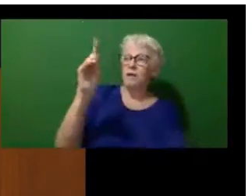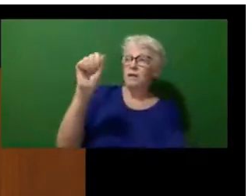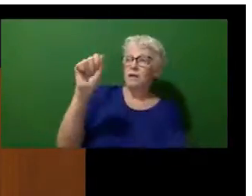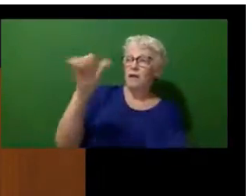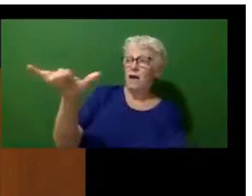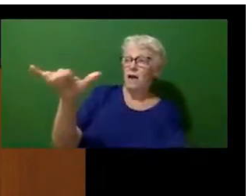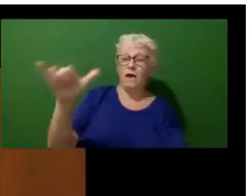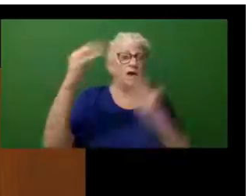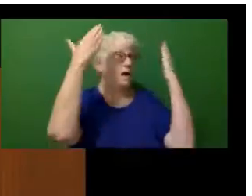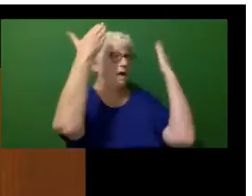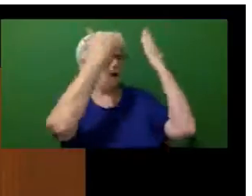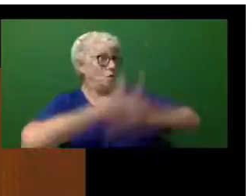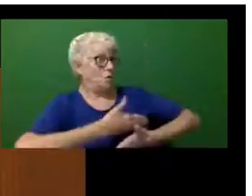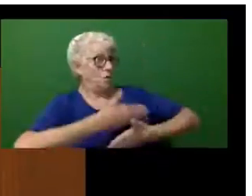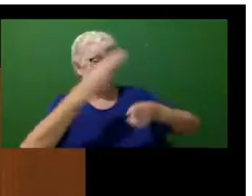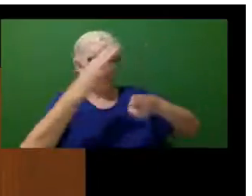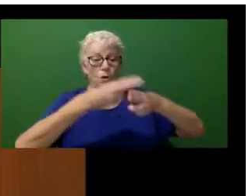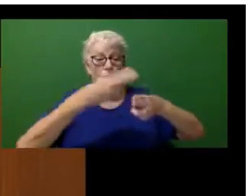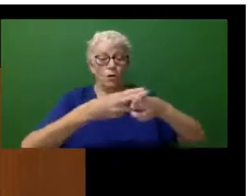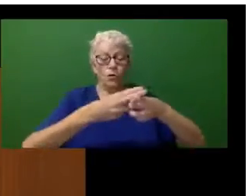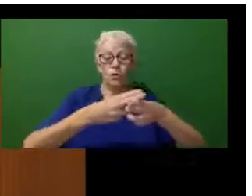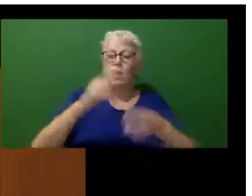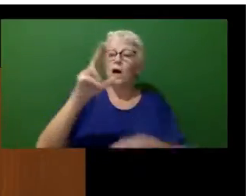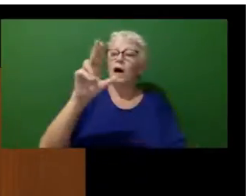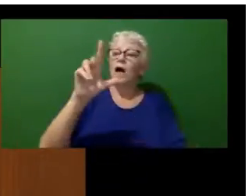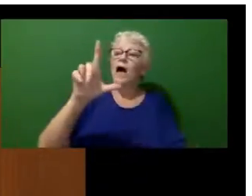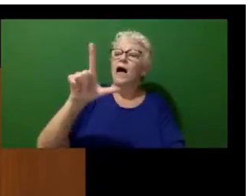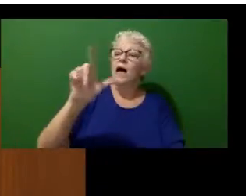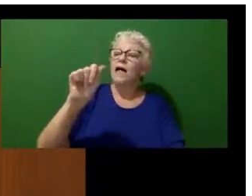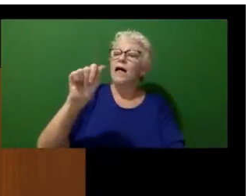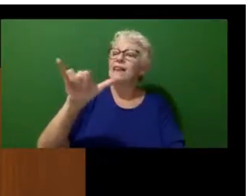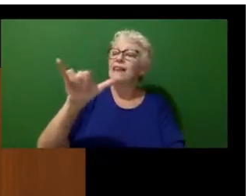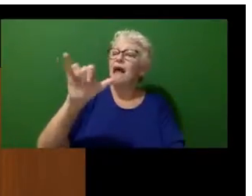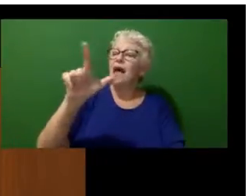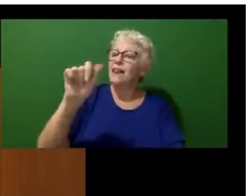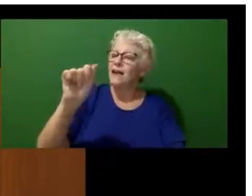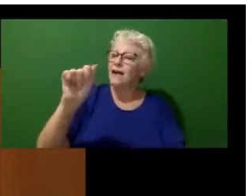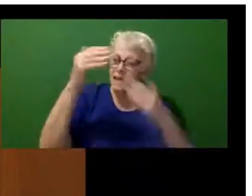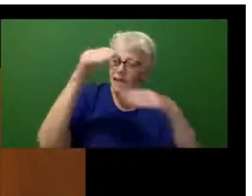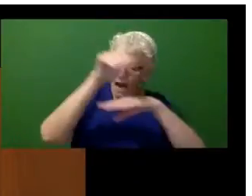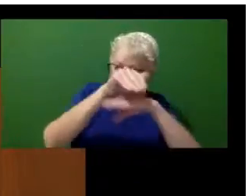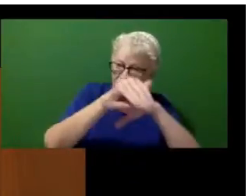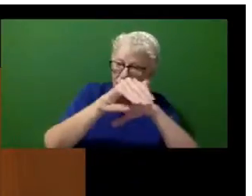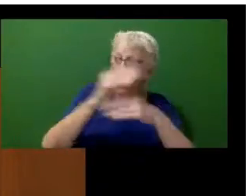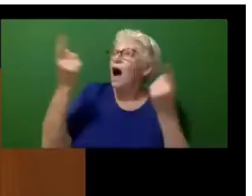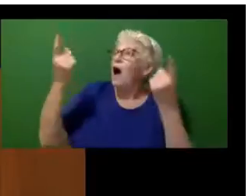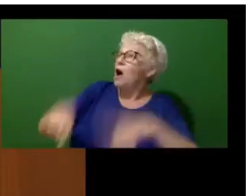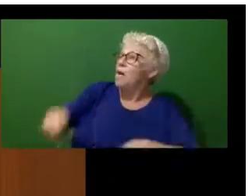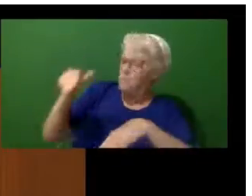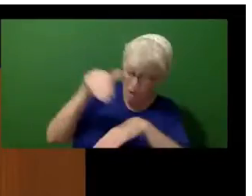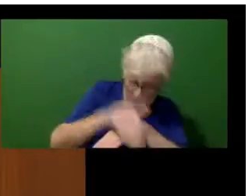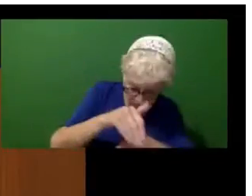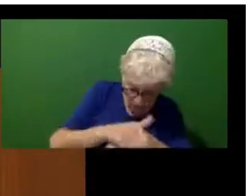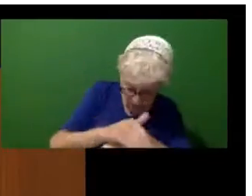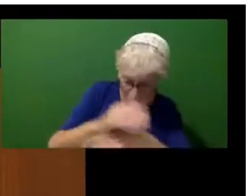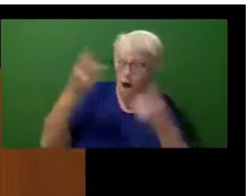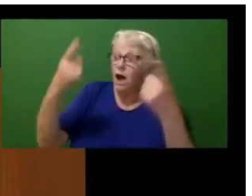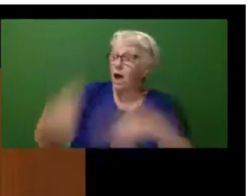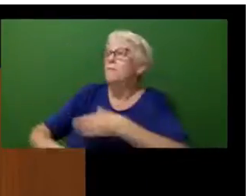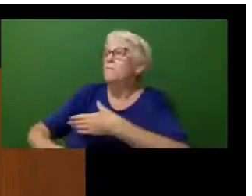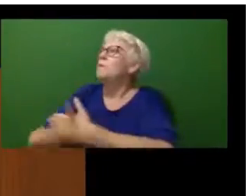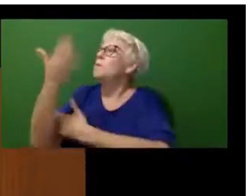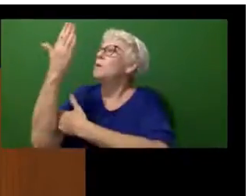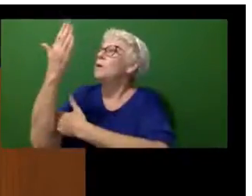la'or yom, v'lachoshech kara laila, vayhi erev,